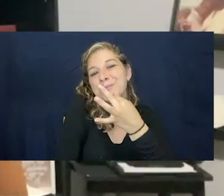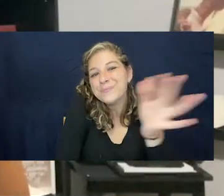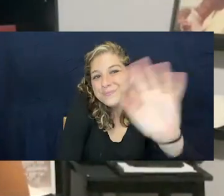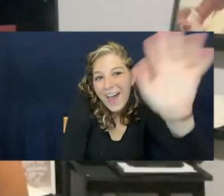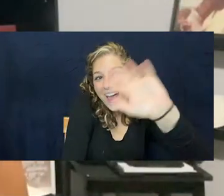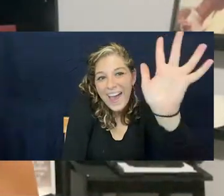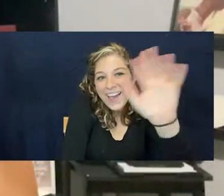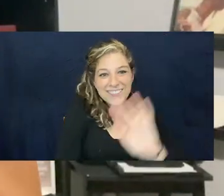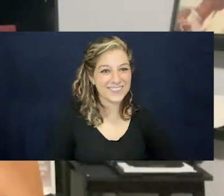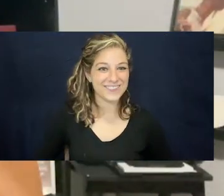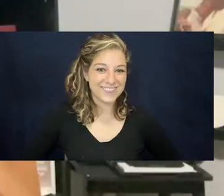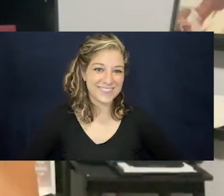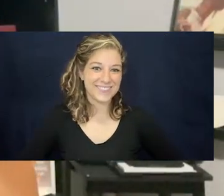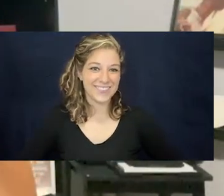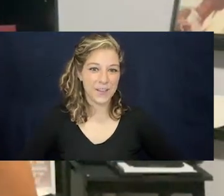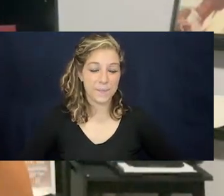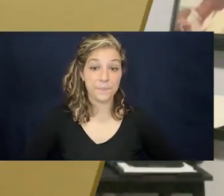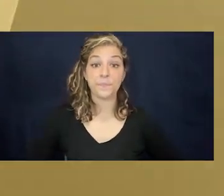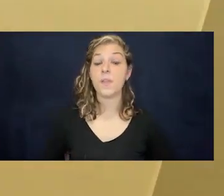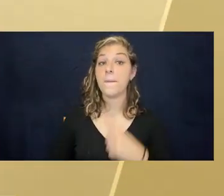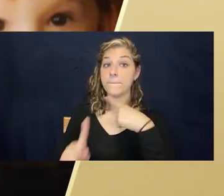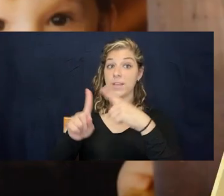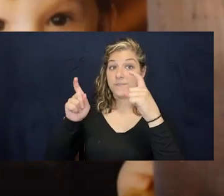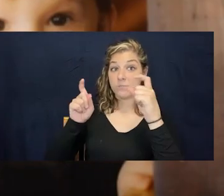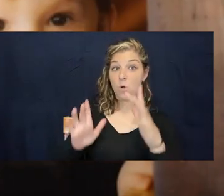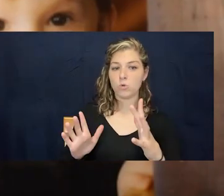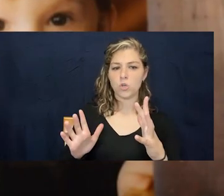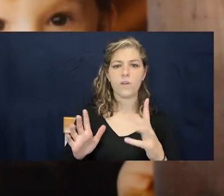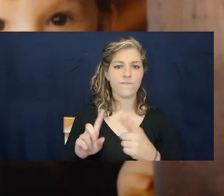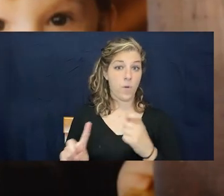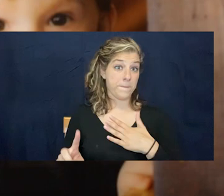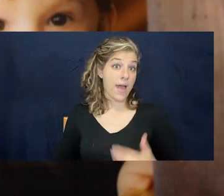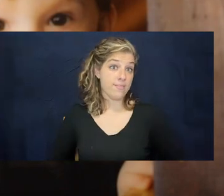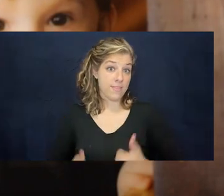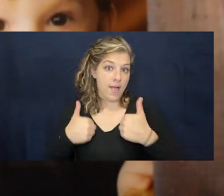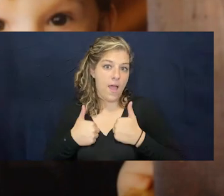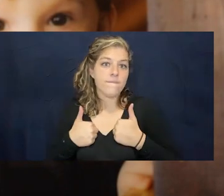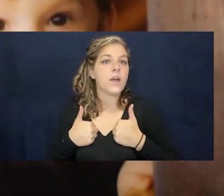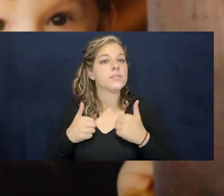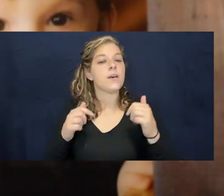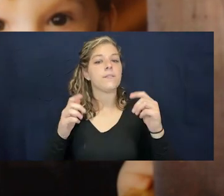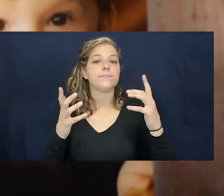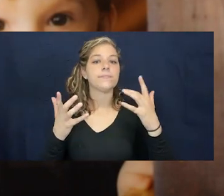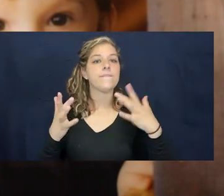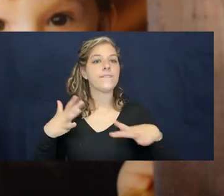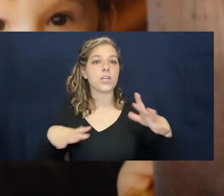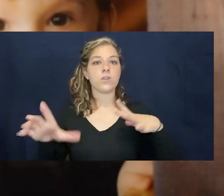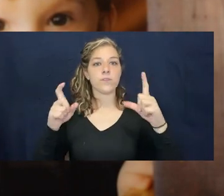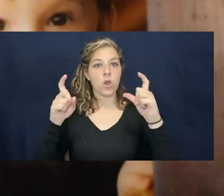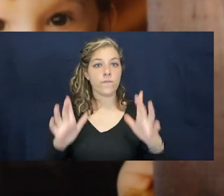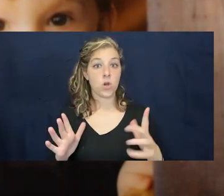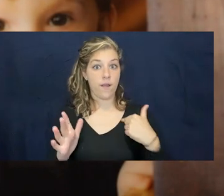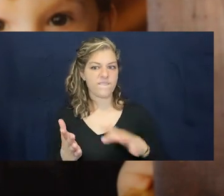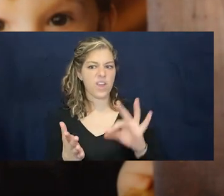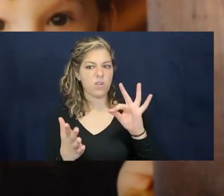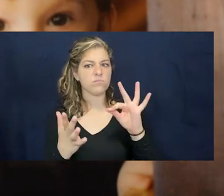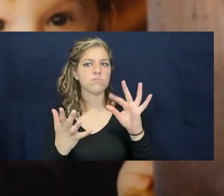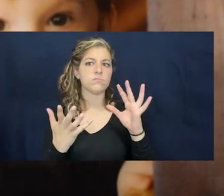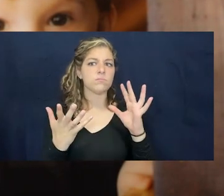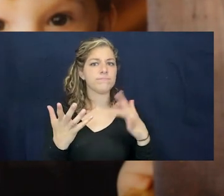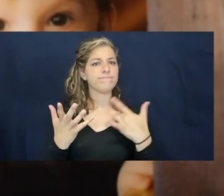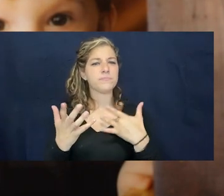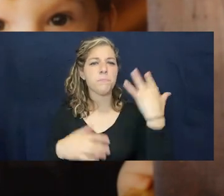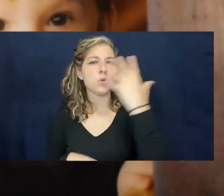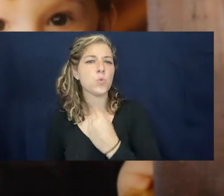again soon. Bye. Positive exposure grew out of my life as a fashion photographer. When I discovered